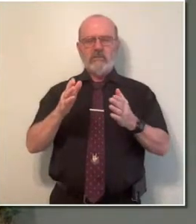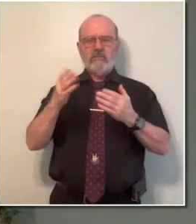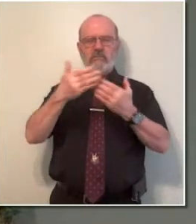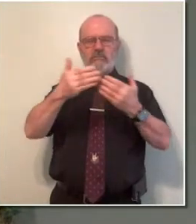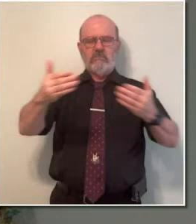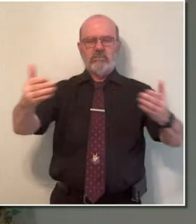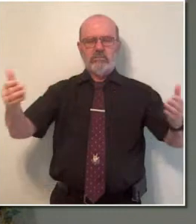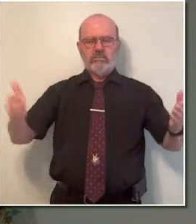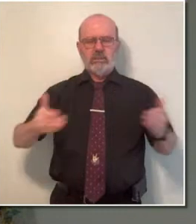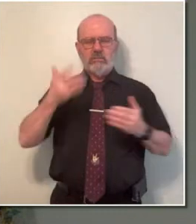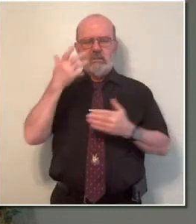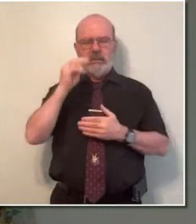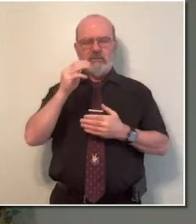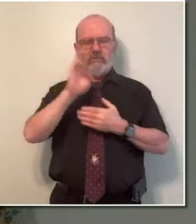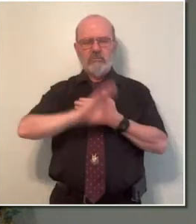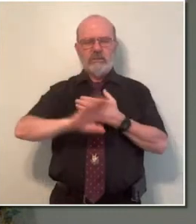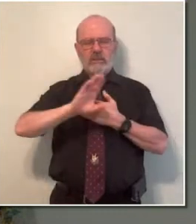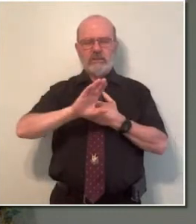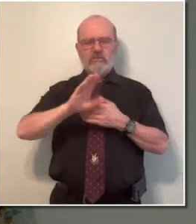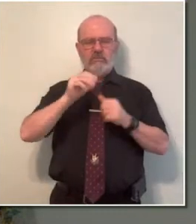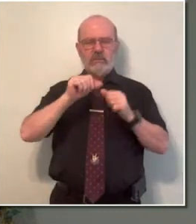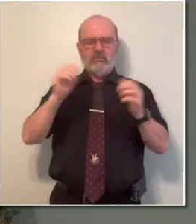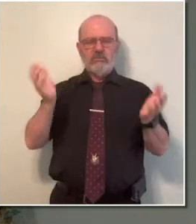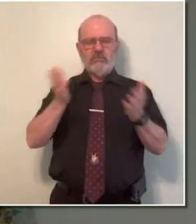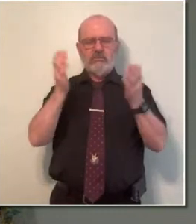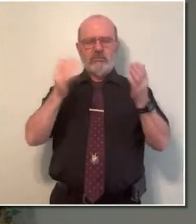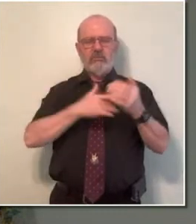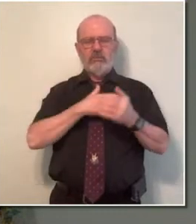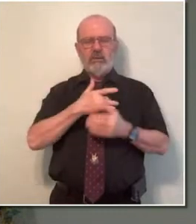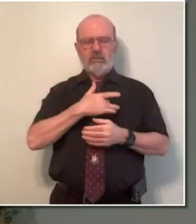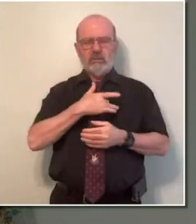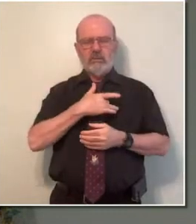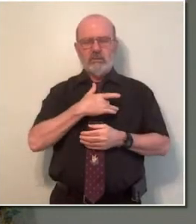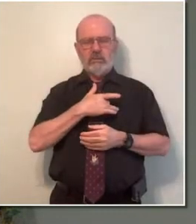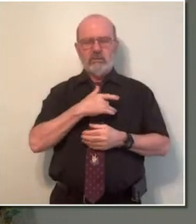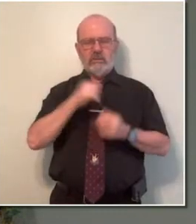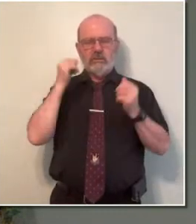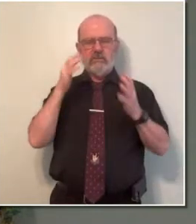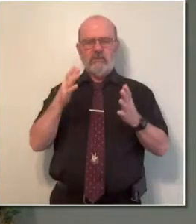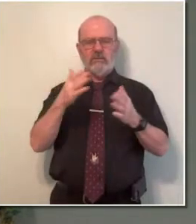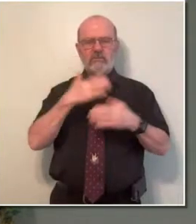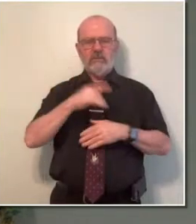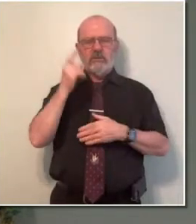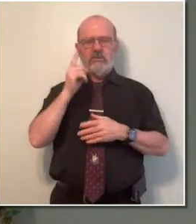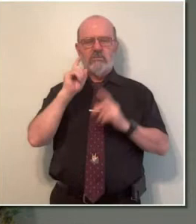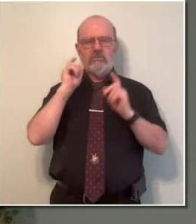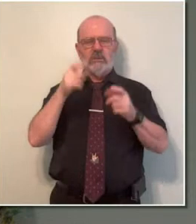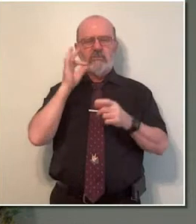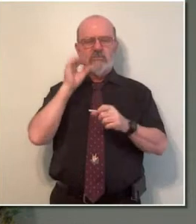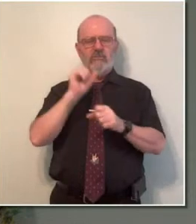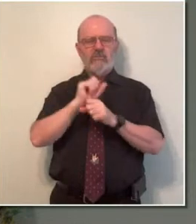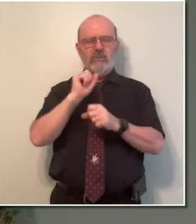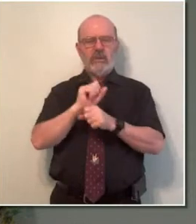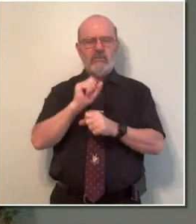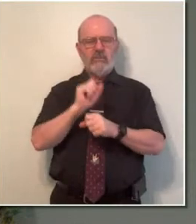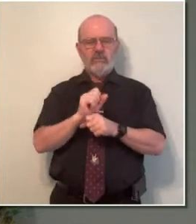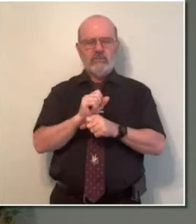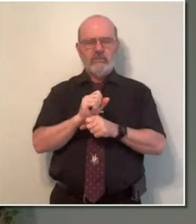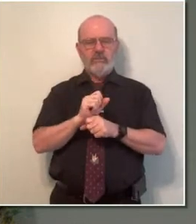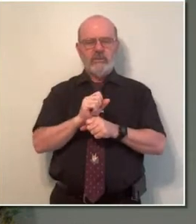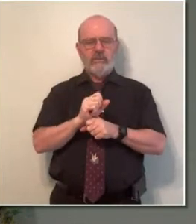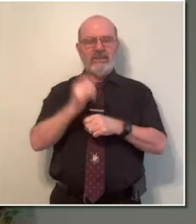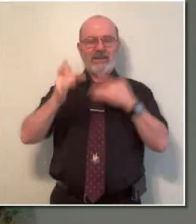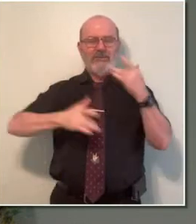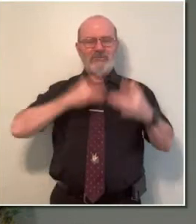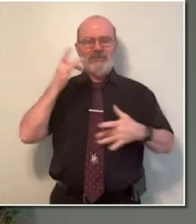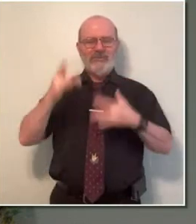them. Continue to encourage their hearts. And Father, as it would please you, give them fruit for their labor, and we'll rejoice